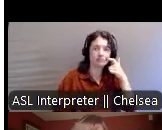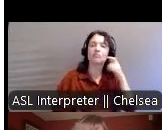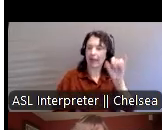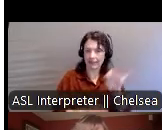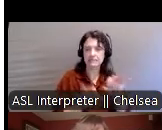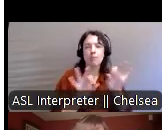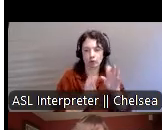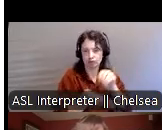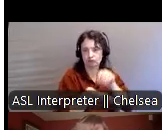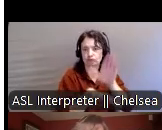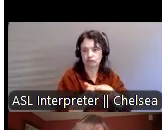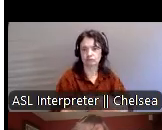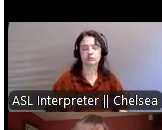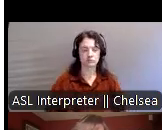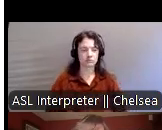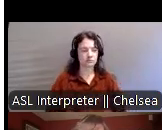Next slide, please.